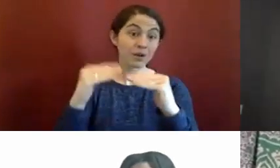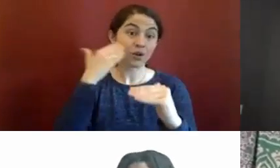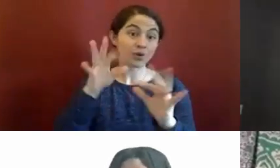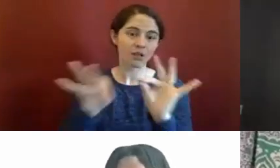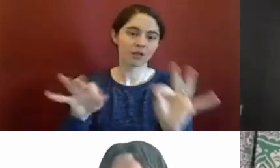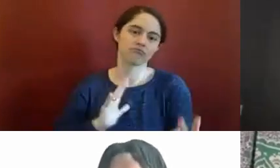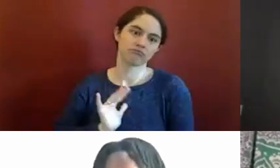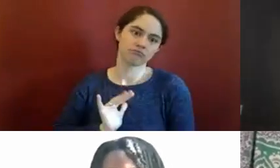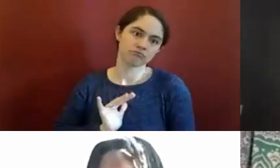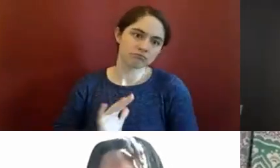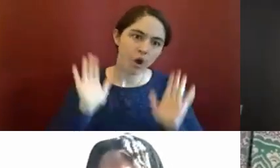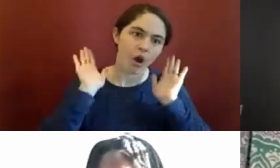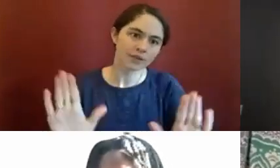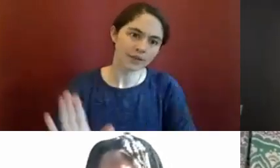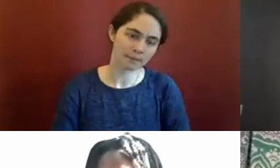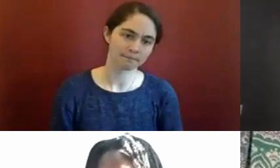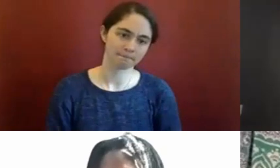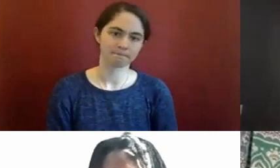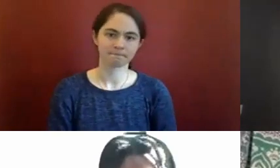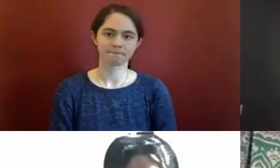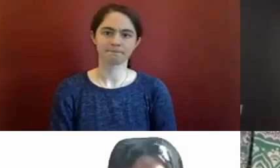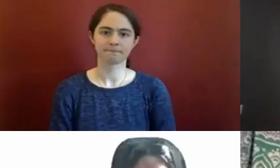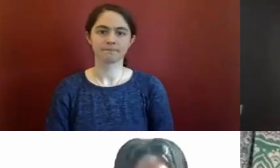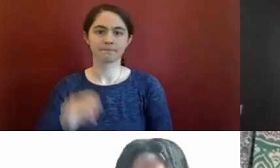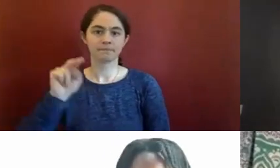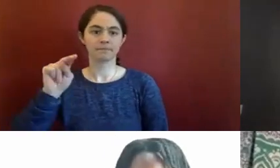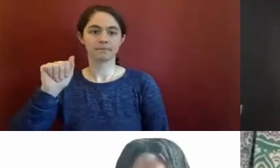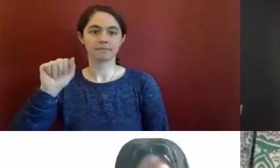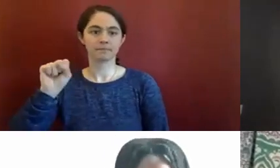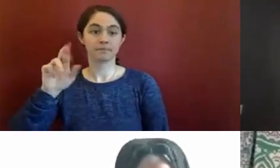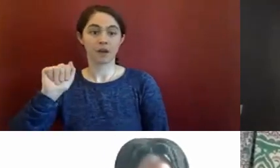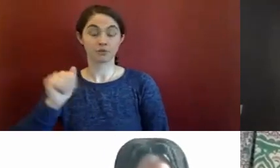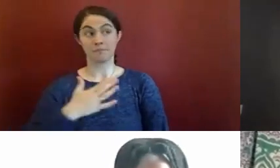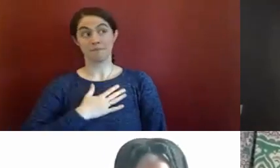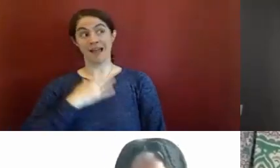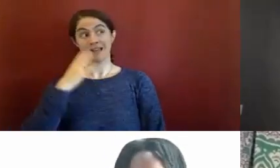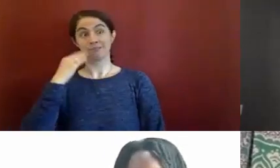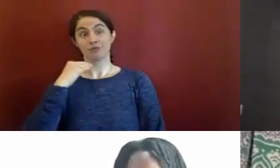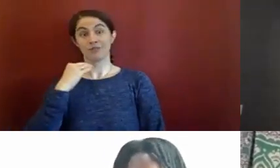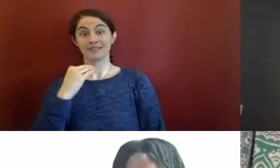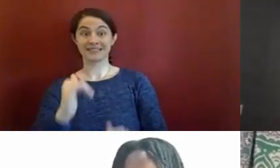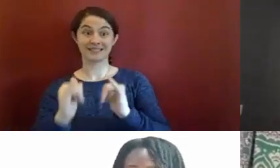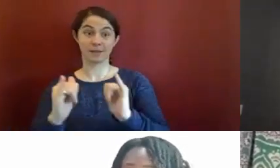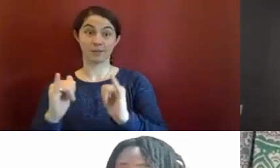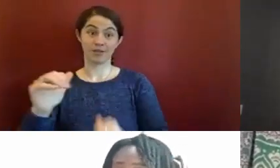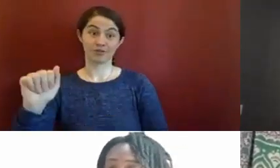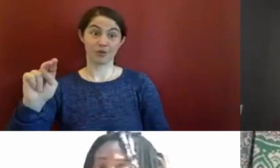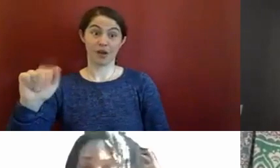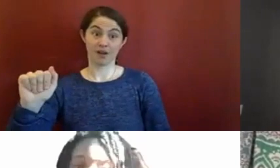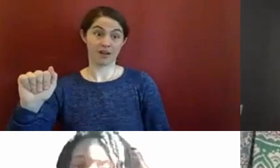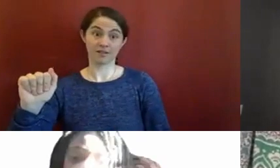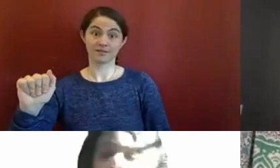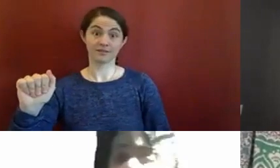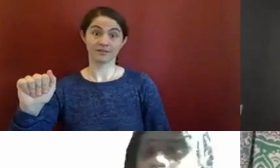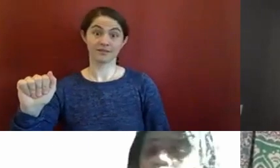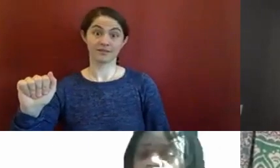Just talk about my experience. I feel like I had a similar experience to Anna. There weren't many I mean, there